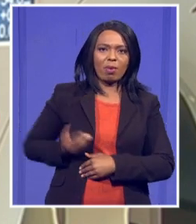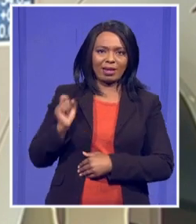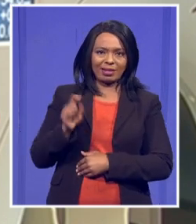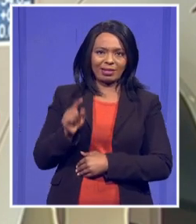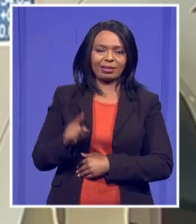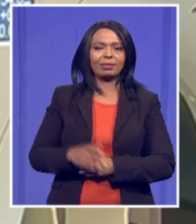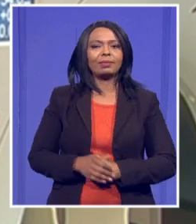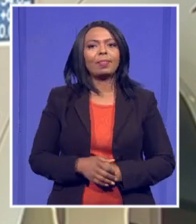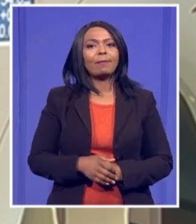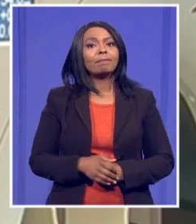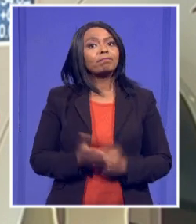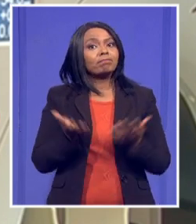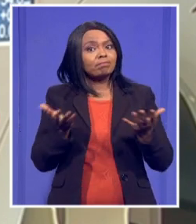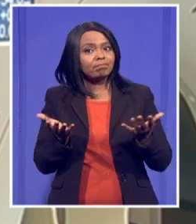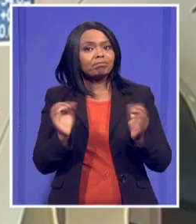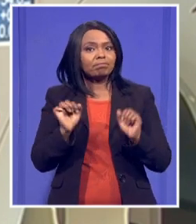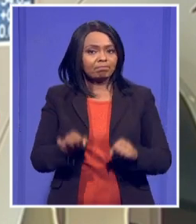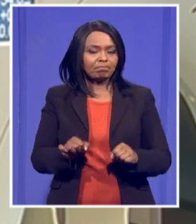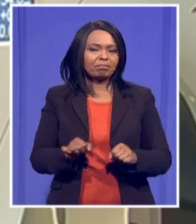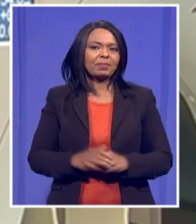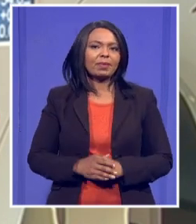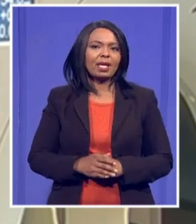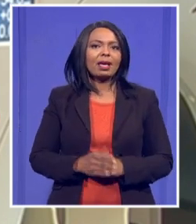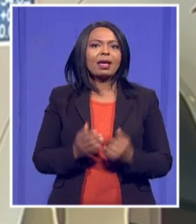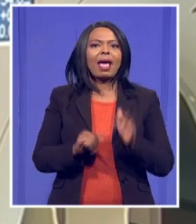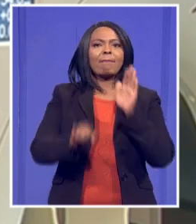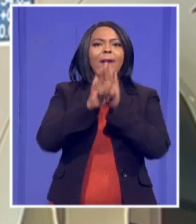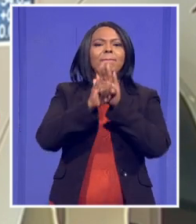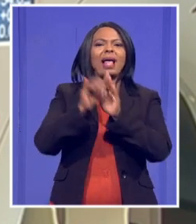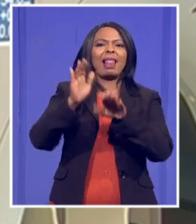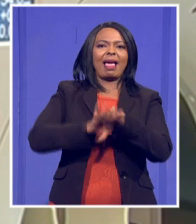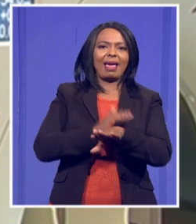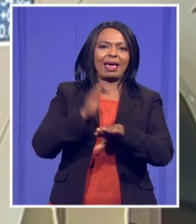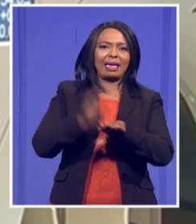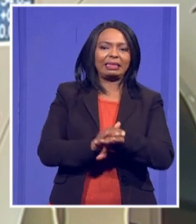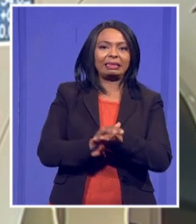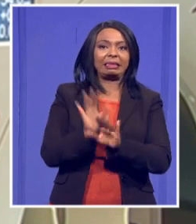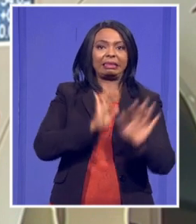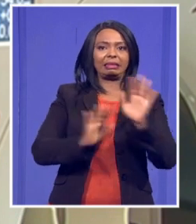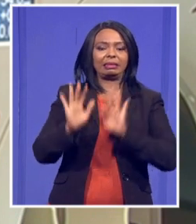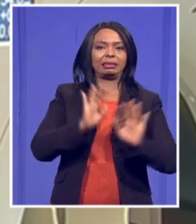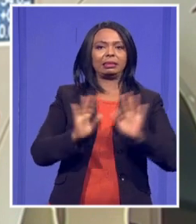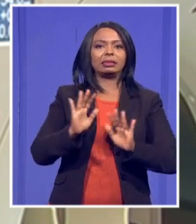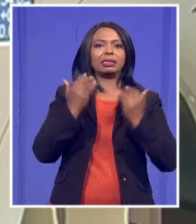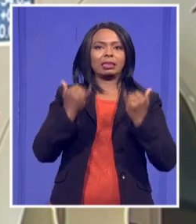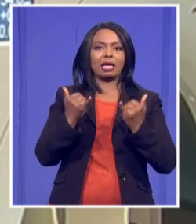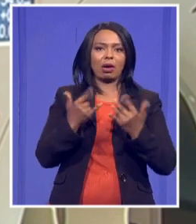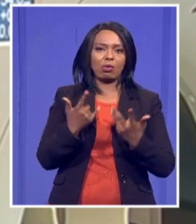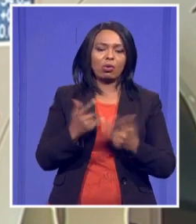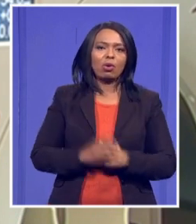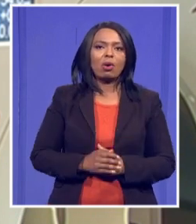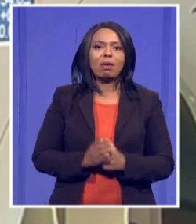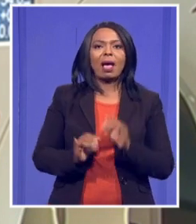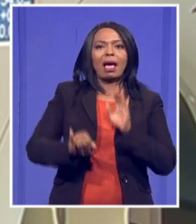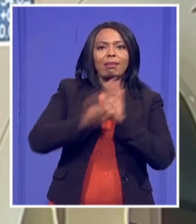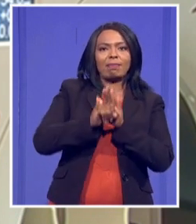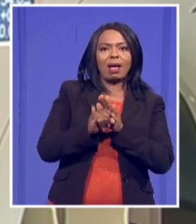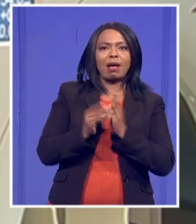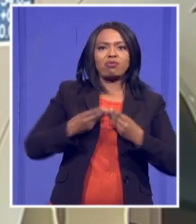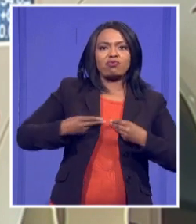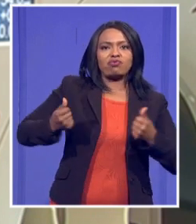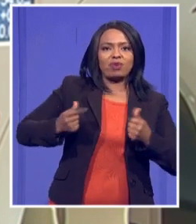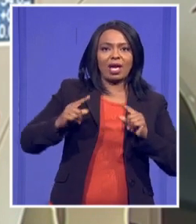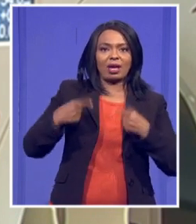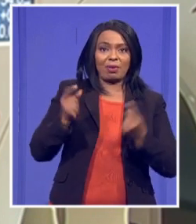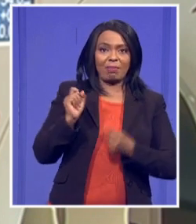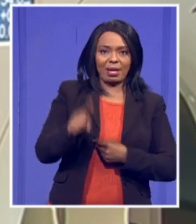our women, and late presentation, it's the major cause of poor prognosis. Talking about late presentation,